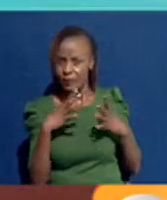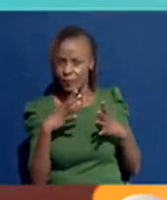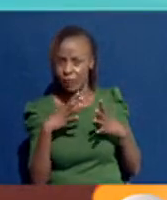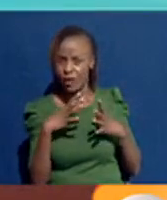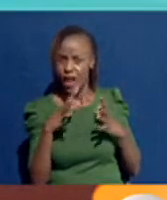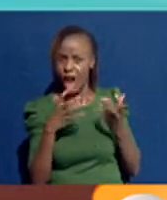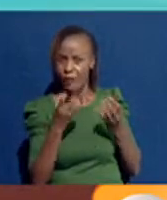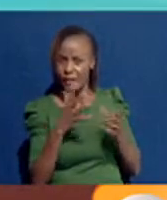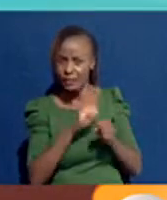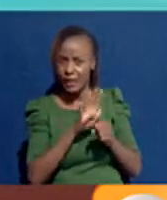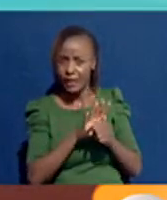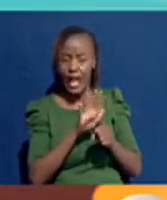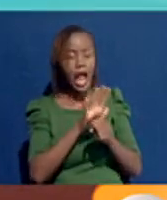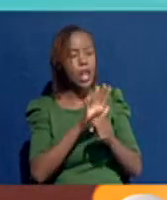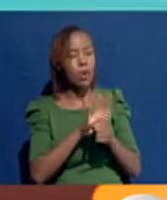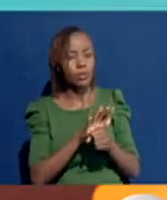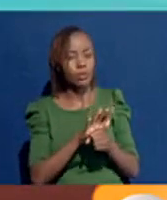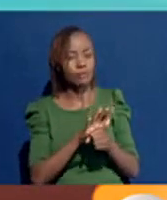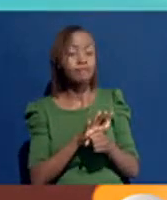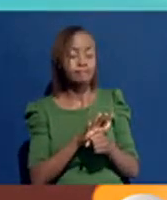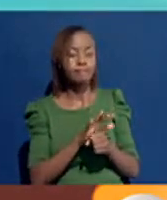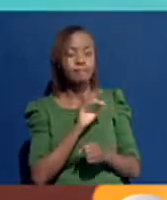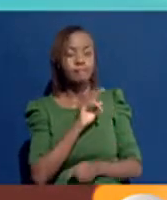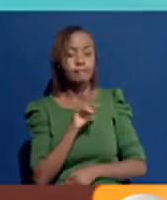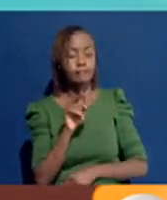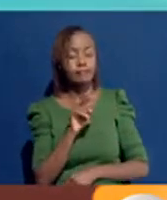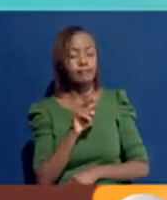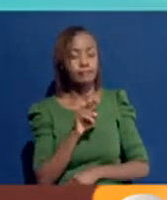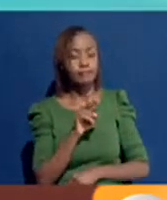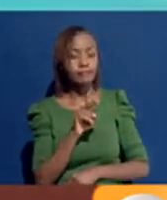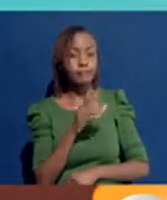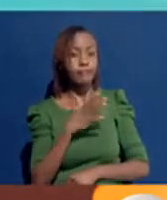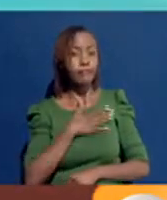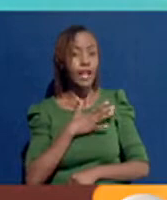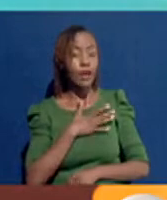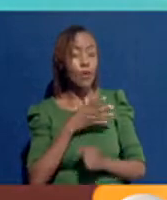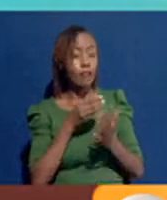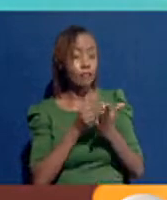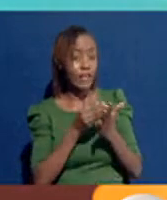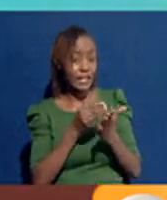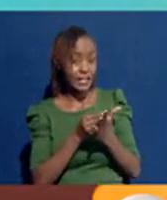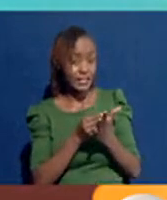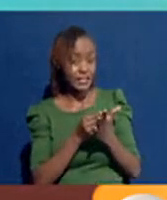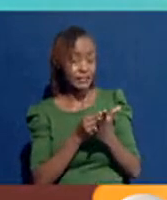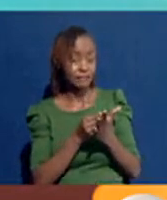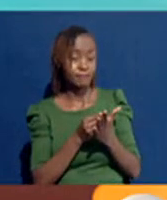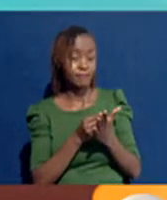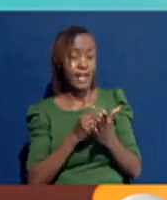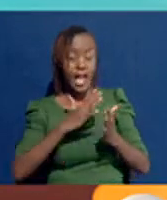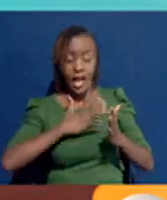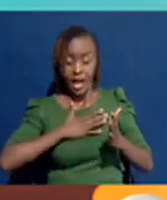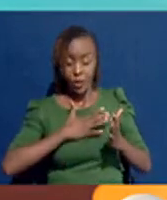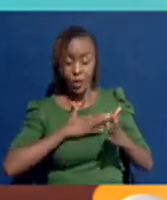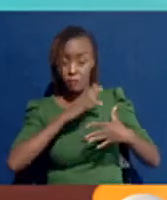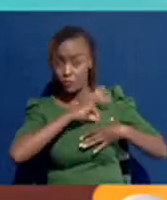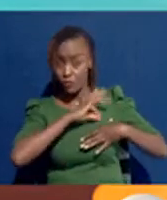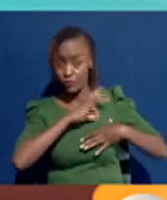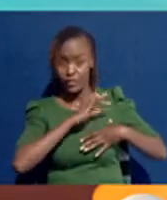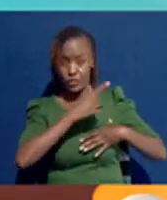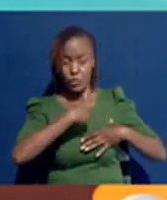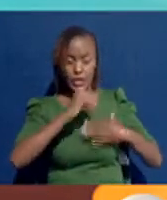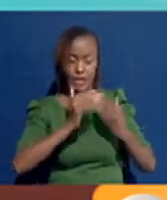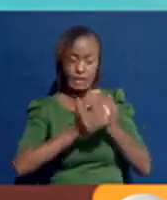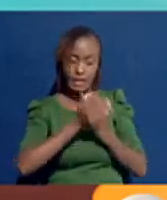forget that this institution, we don't pay dividend. The money we are making as surplus, we brought back. That's why you see Nairobi Hospital is